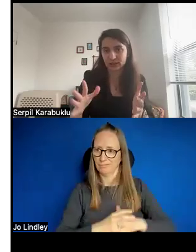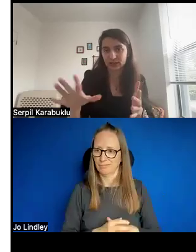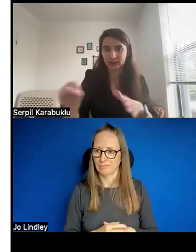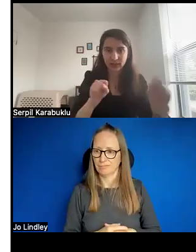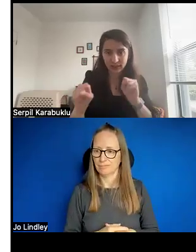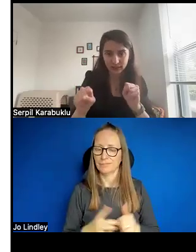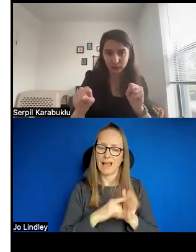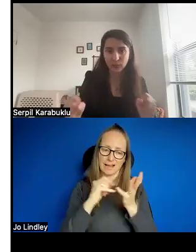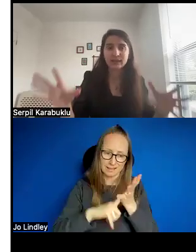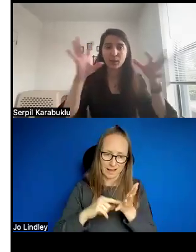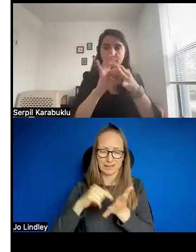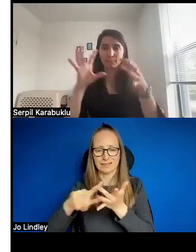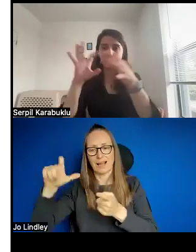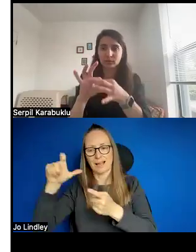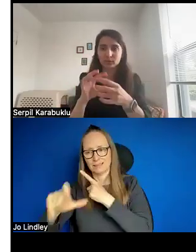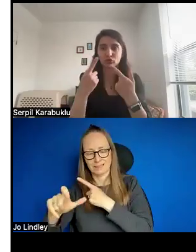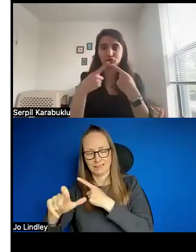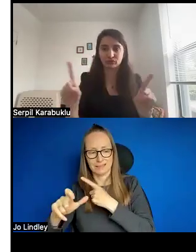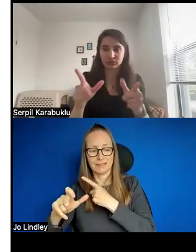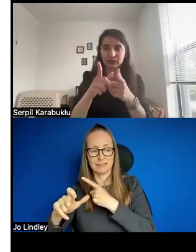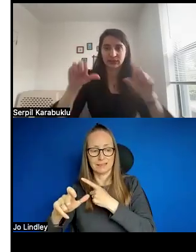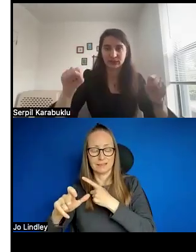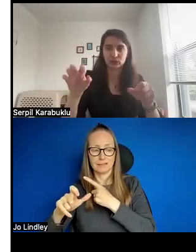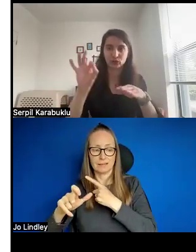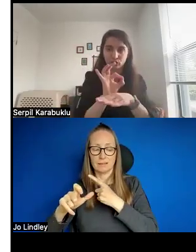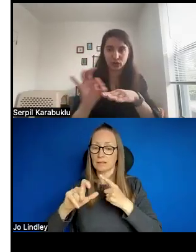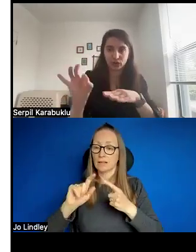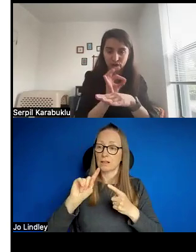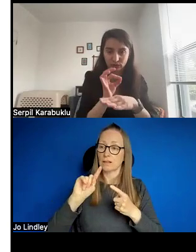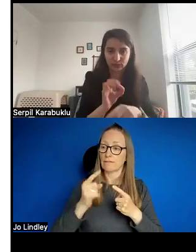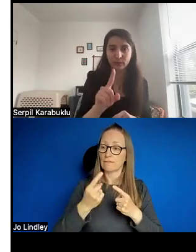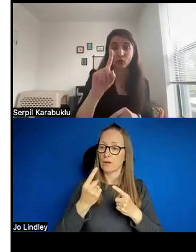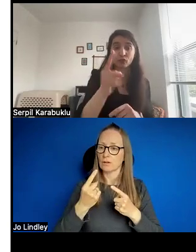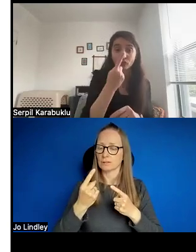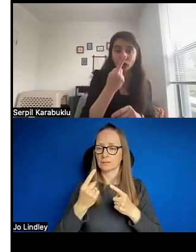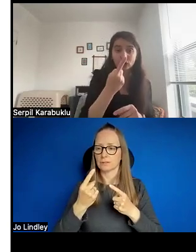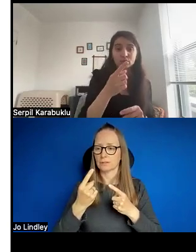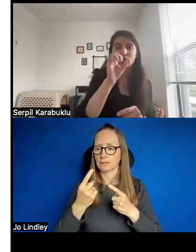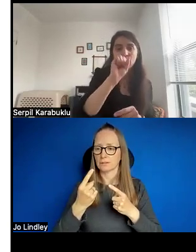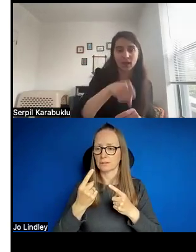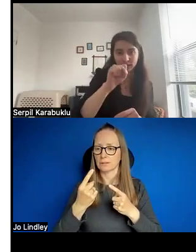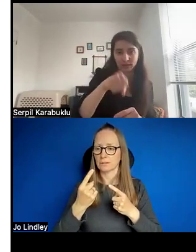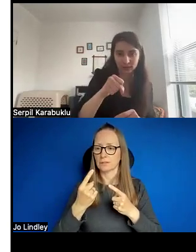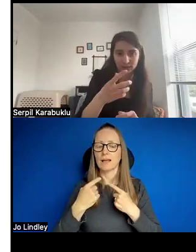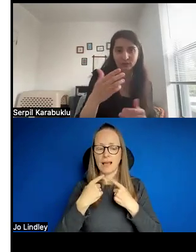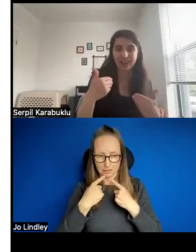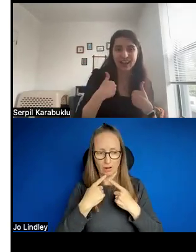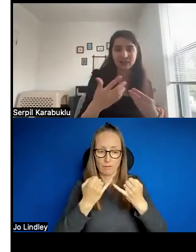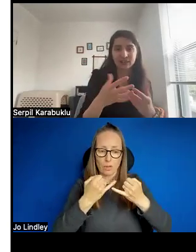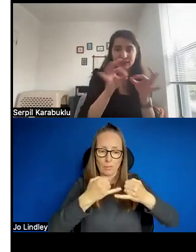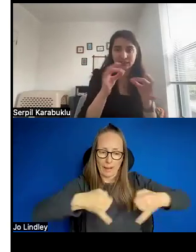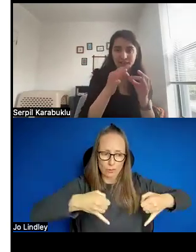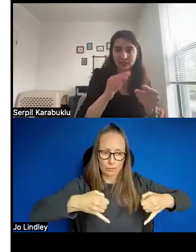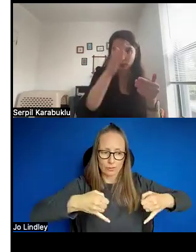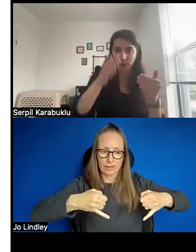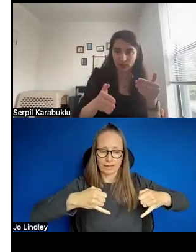ASL and TIT, they map the first head nod for the boundary, but how they are